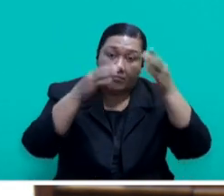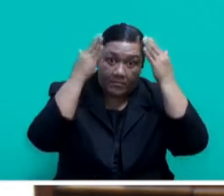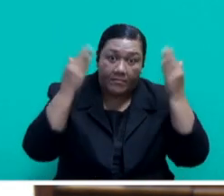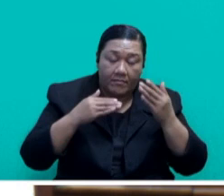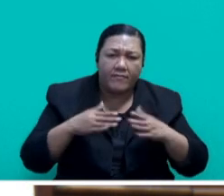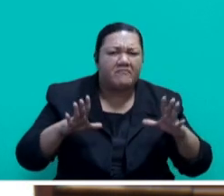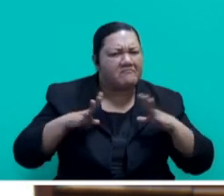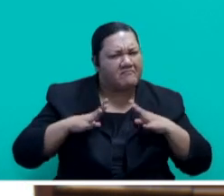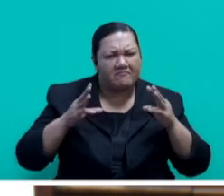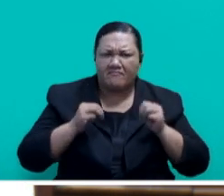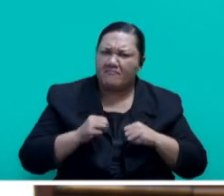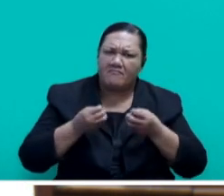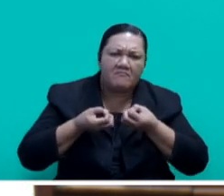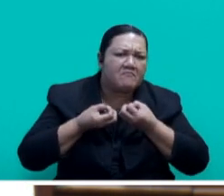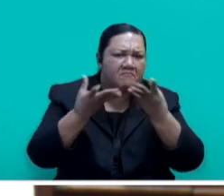themselves